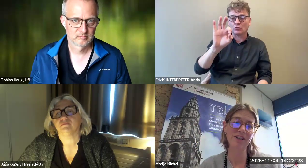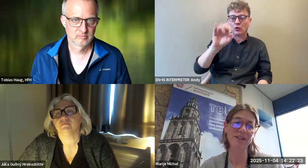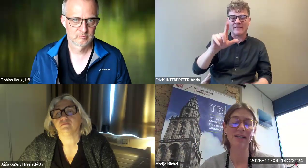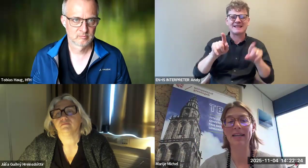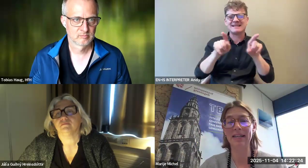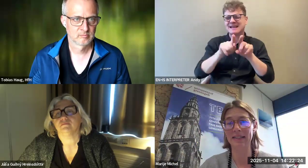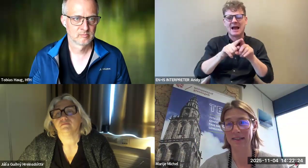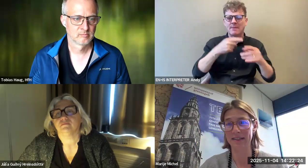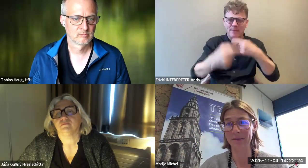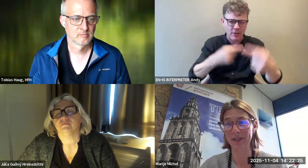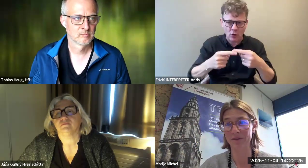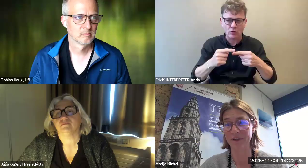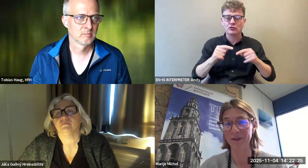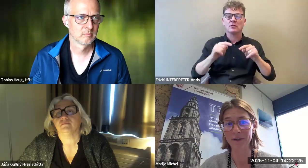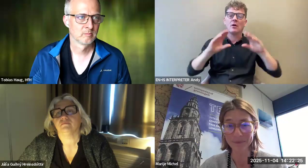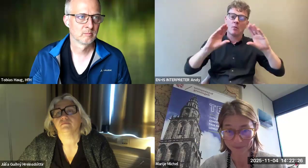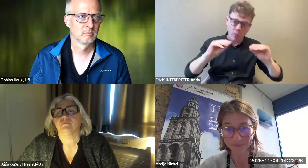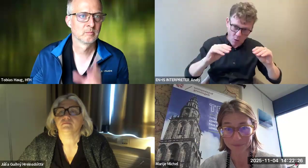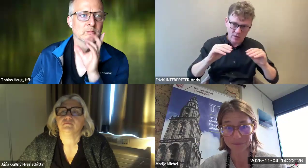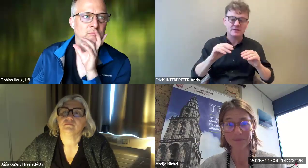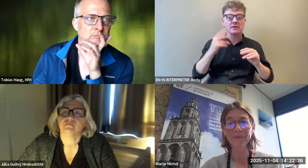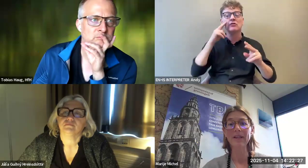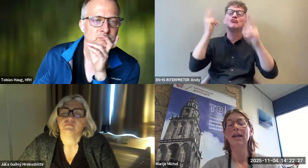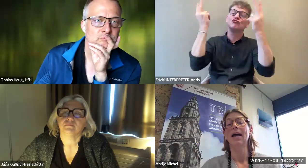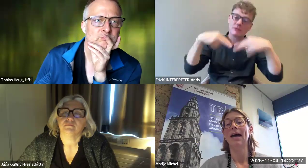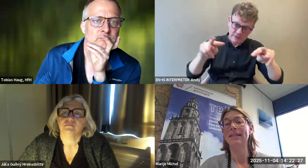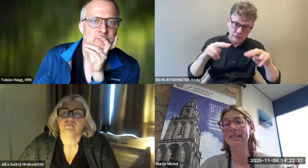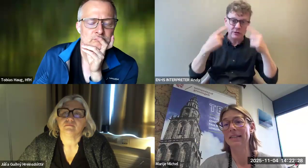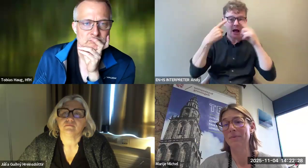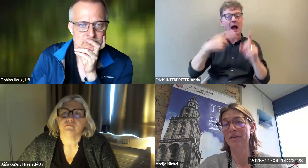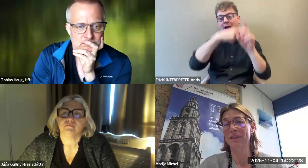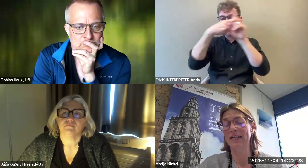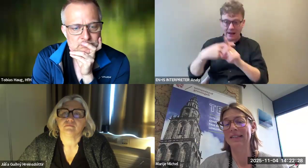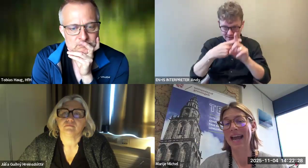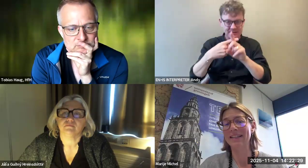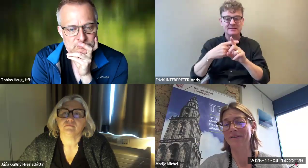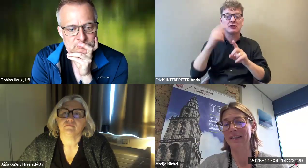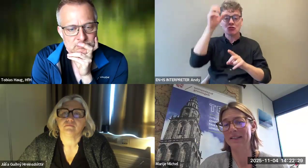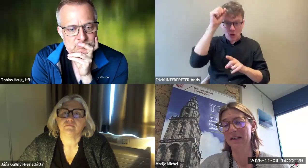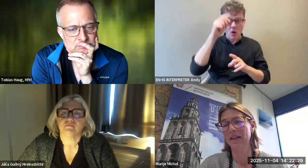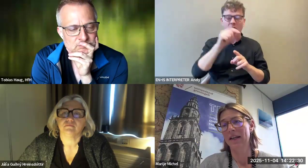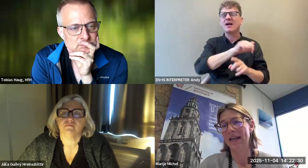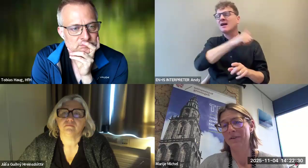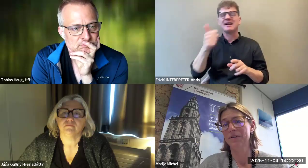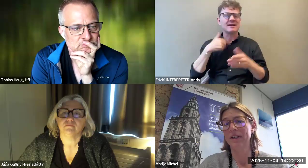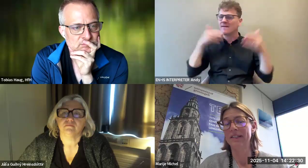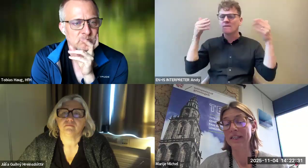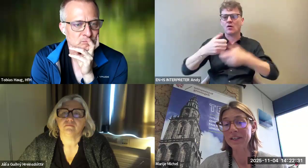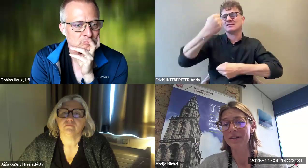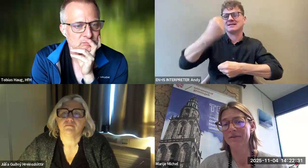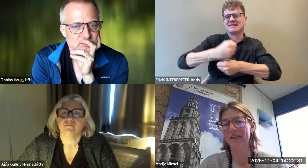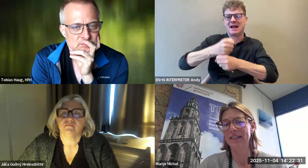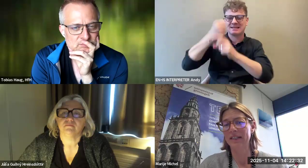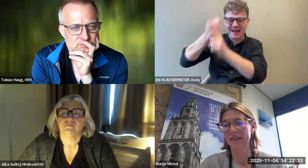pauses, revisions, eye gazes, and stimulated recall. And this time we looked at task effects and also